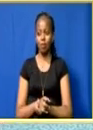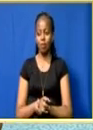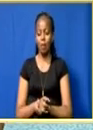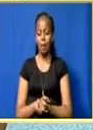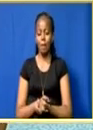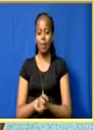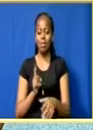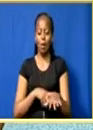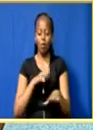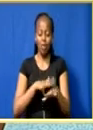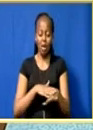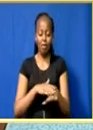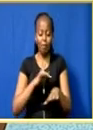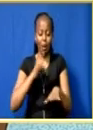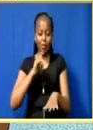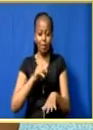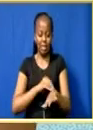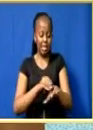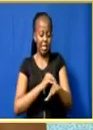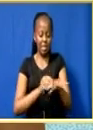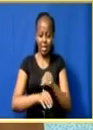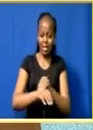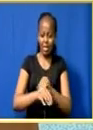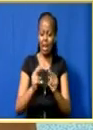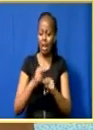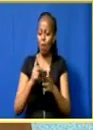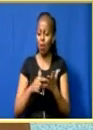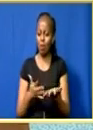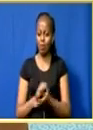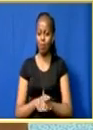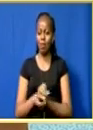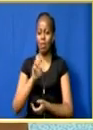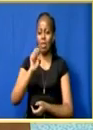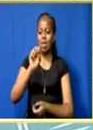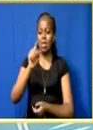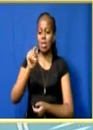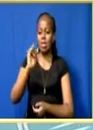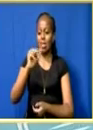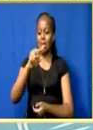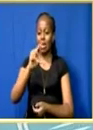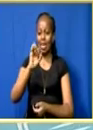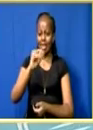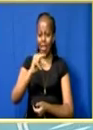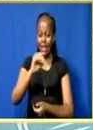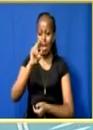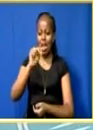plant, when you touch it, it burns you? Yeah. What do we call it? Stinging nettle?